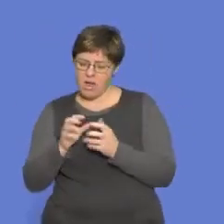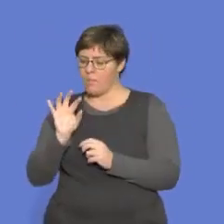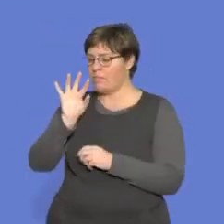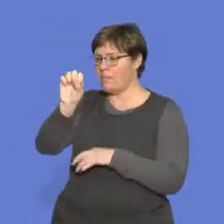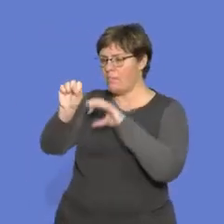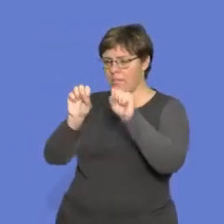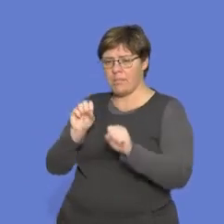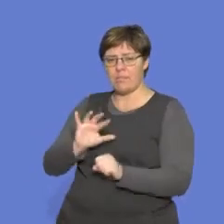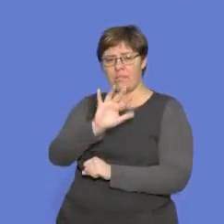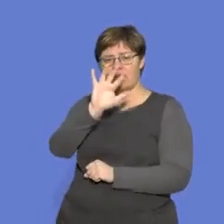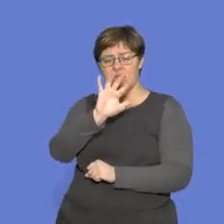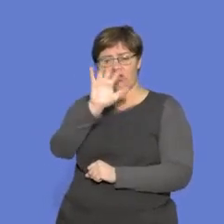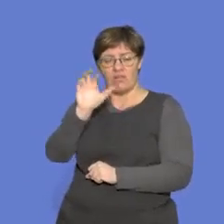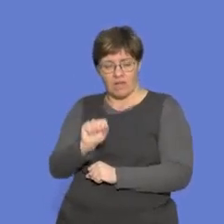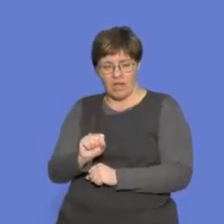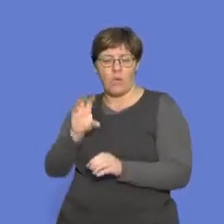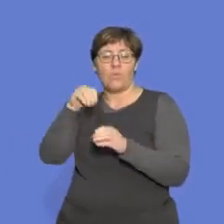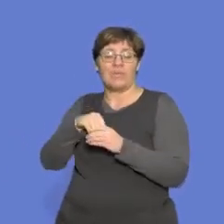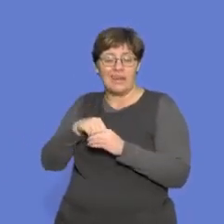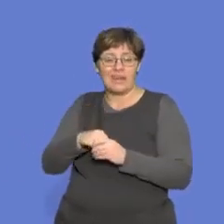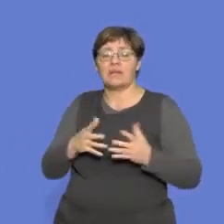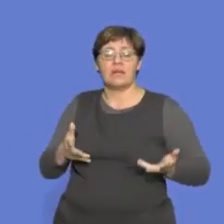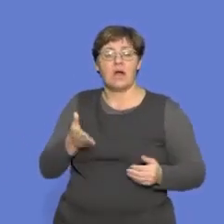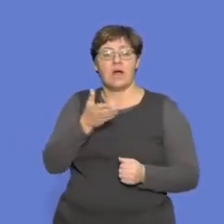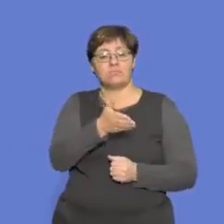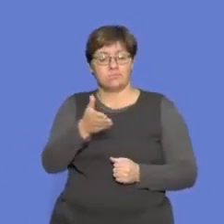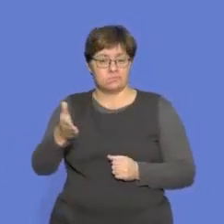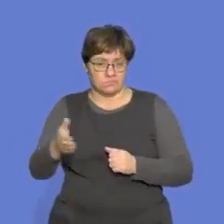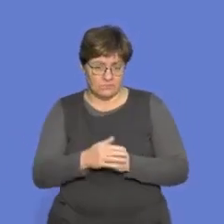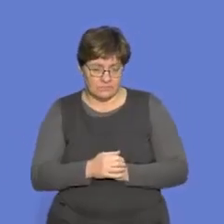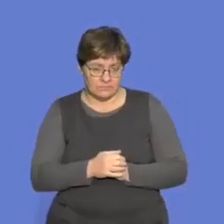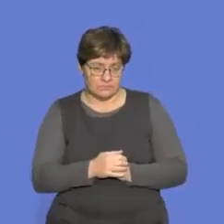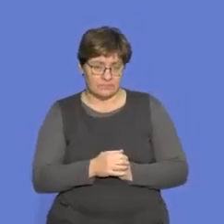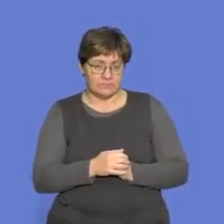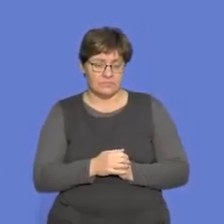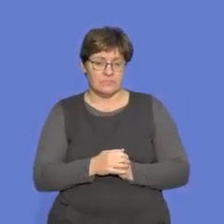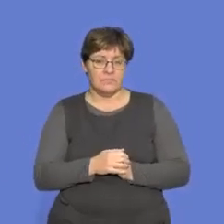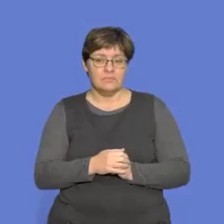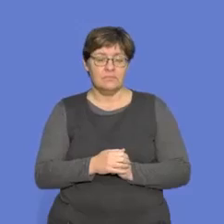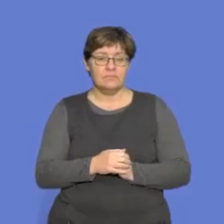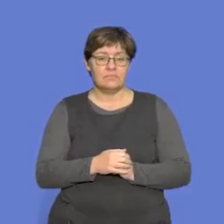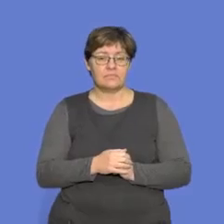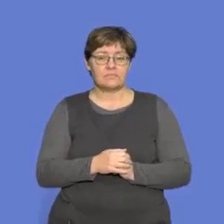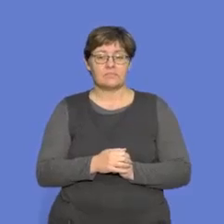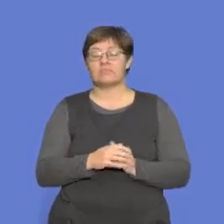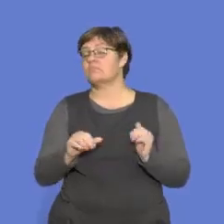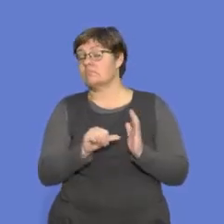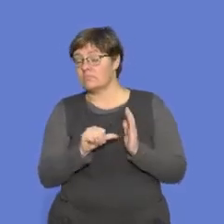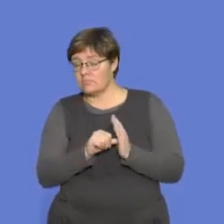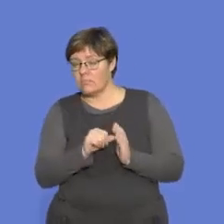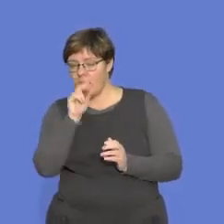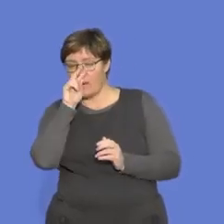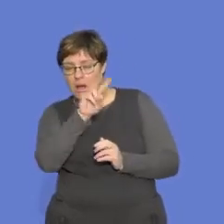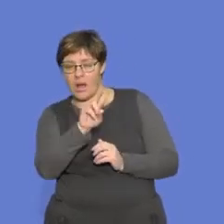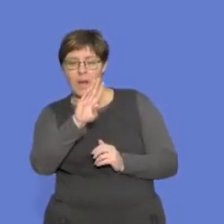of fauna and flora that are present in these unique biomes. Again, it's important that we recognize that biomes